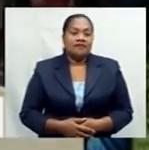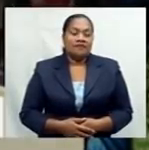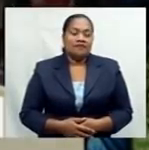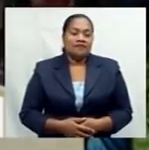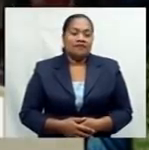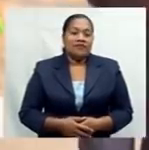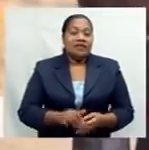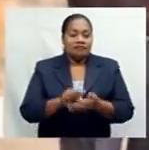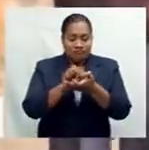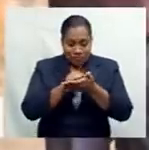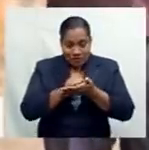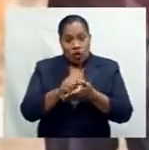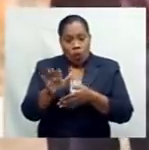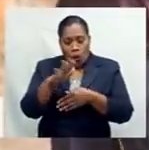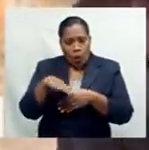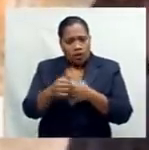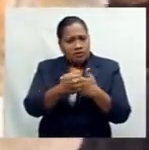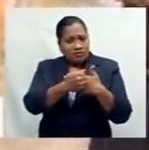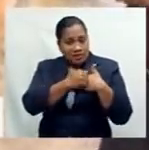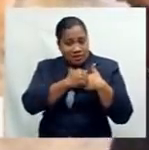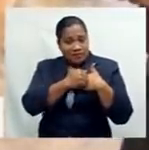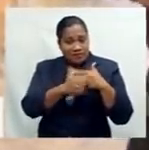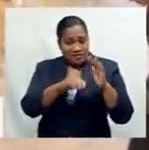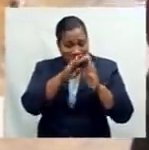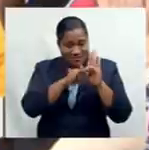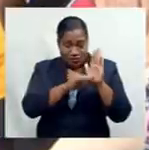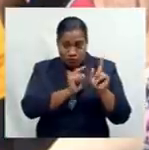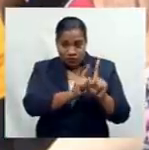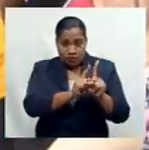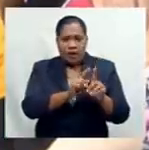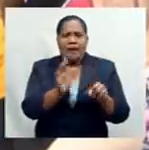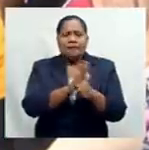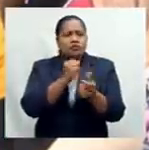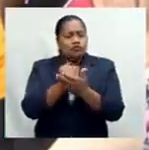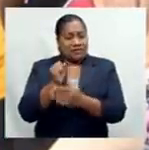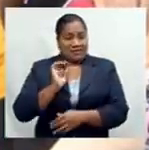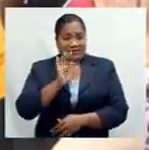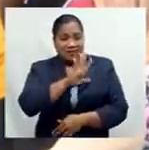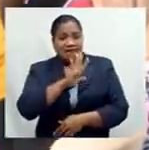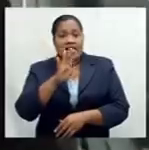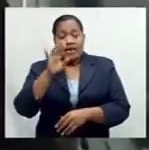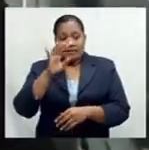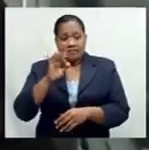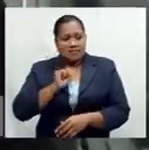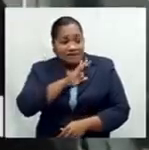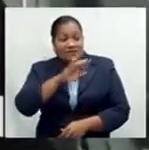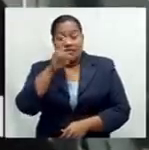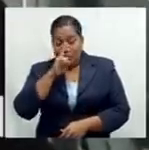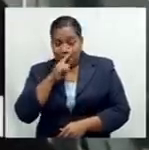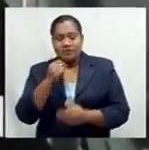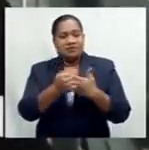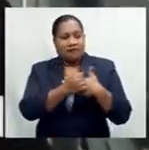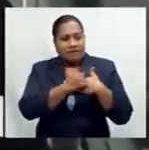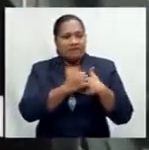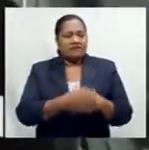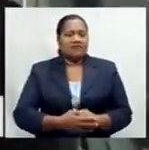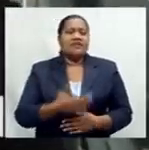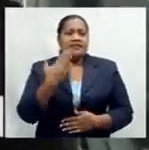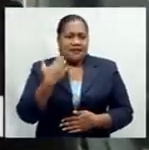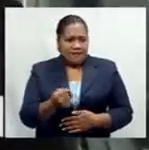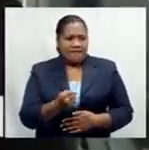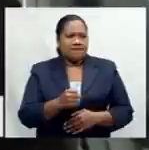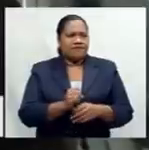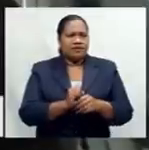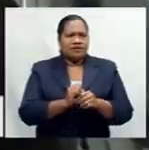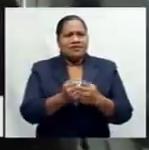Maintaining all safety precautions will ensure that staff as well as the public are safe. But there are certain COVID safety protocols and measures